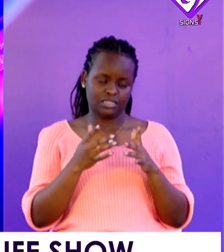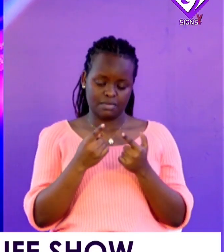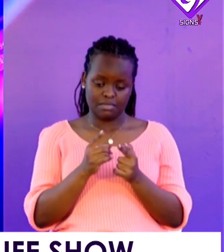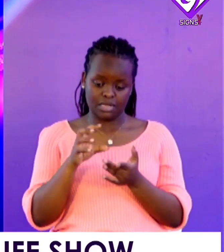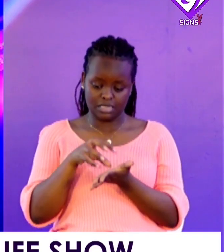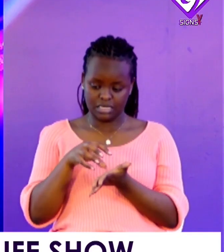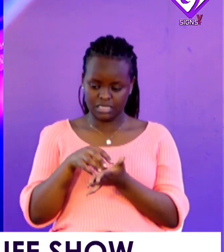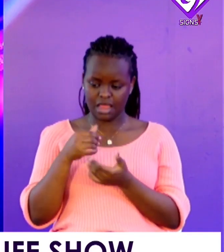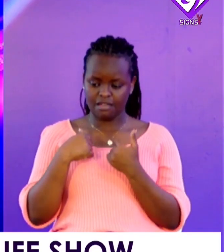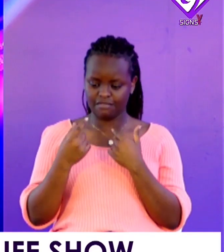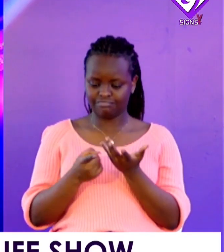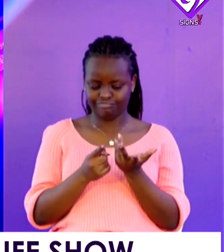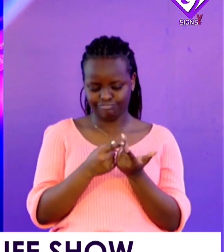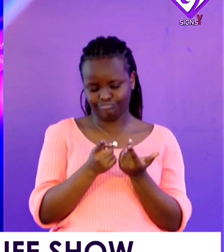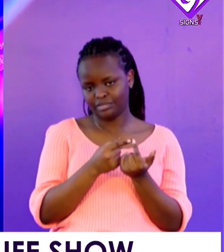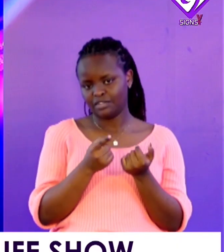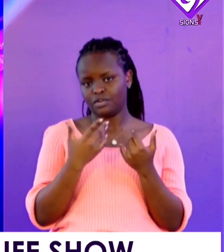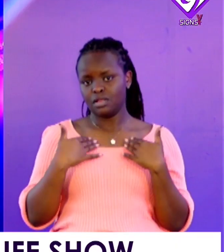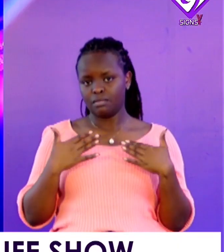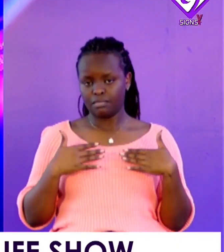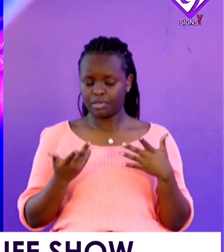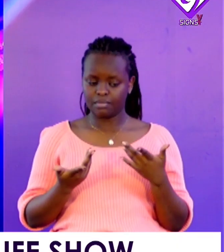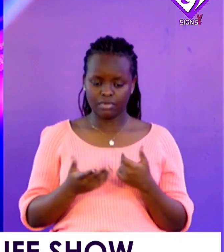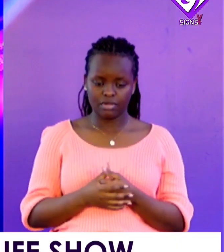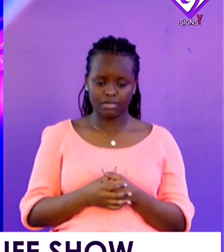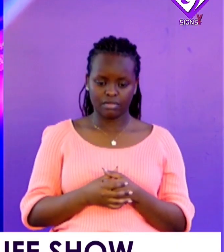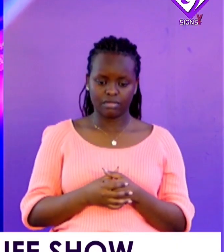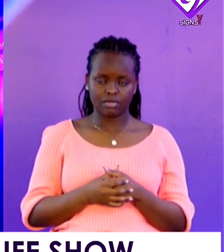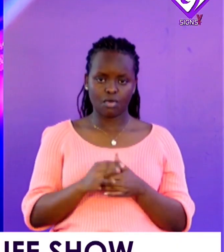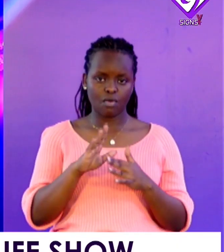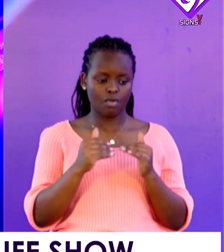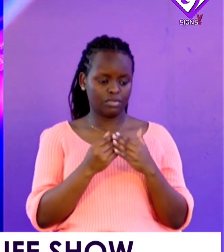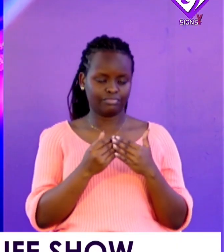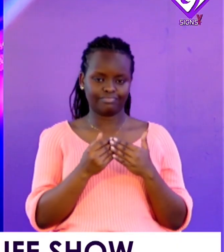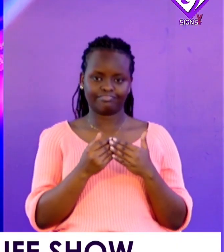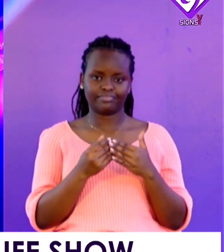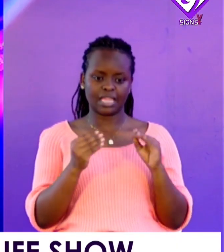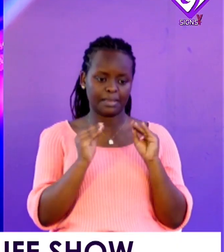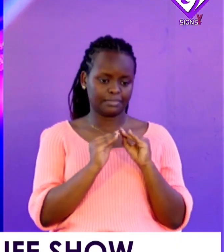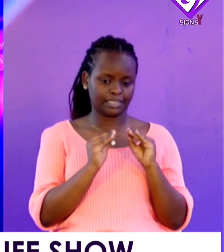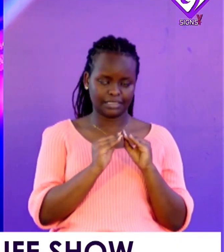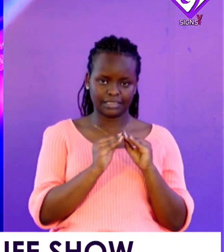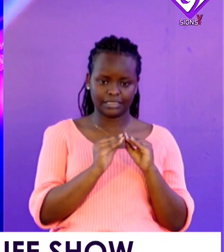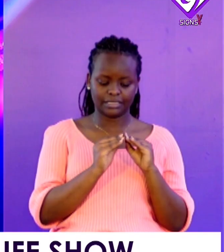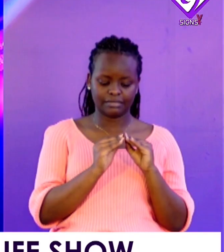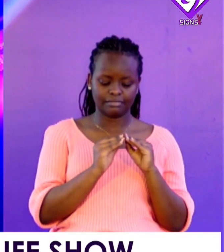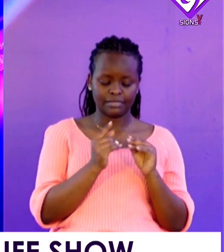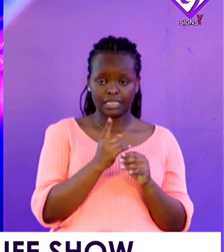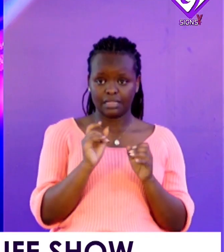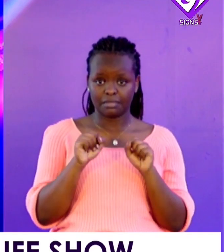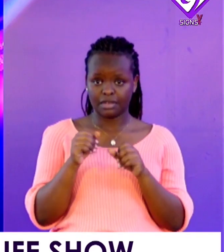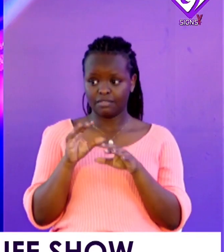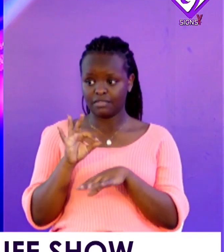several people, there is a likelihood in every gathering, in every fellowship, they can find